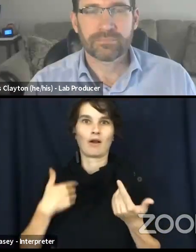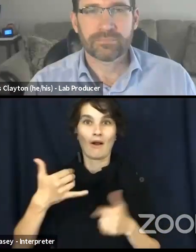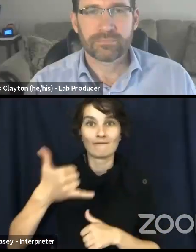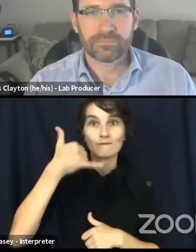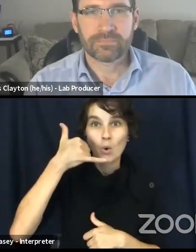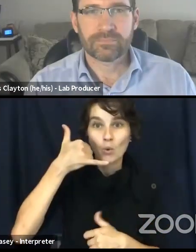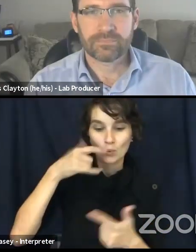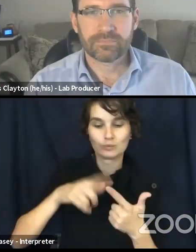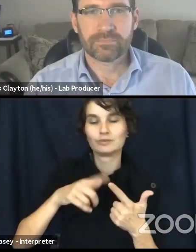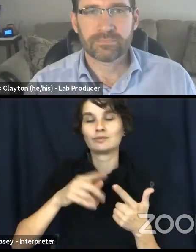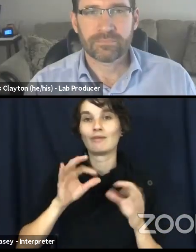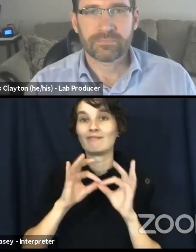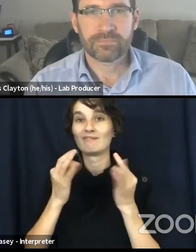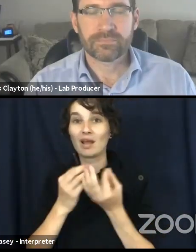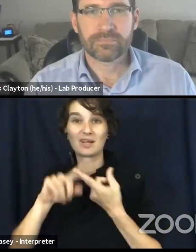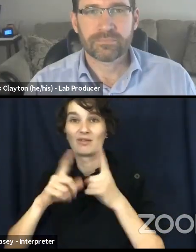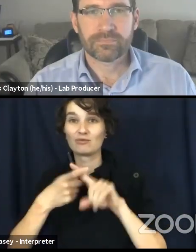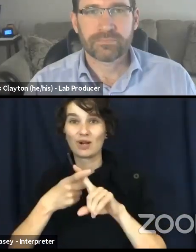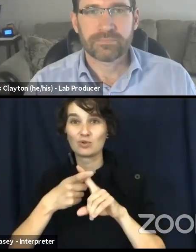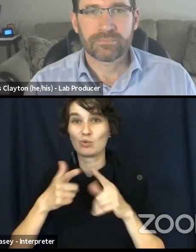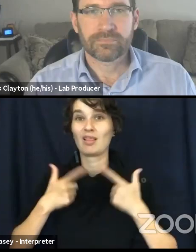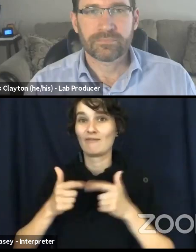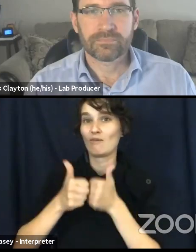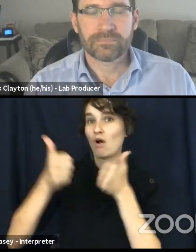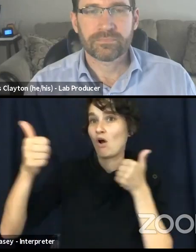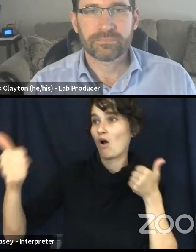members and friends who don't live near us.